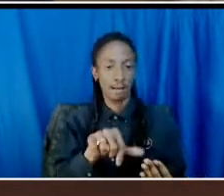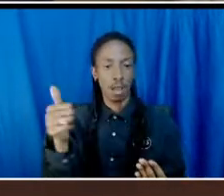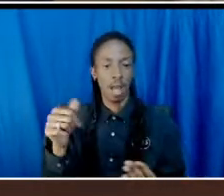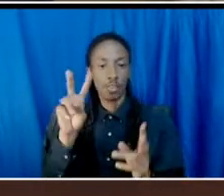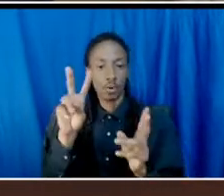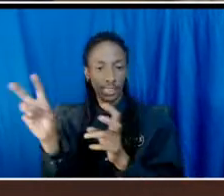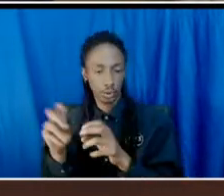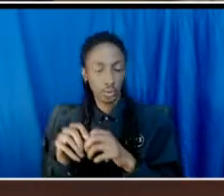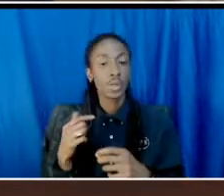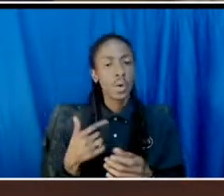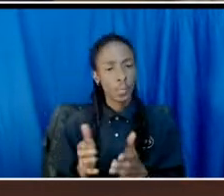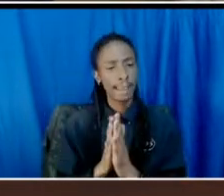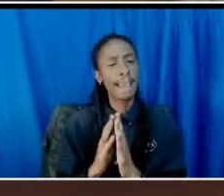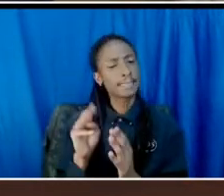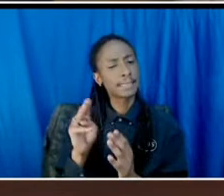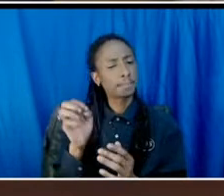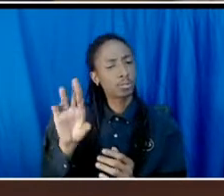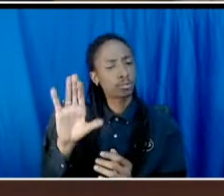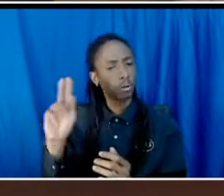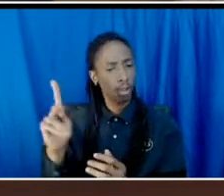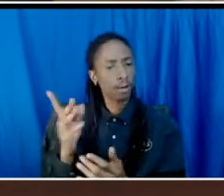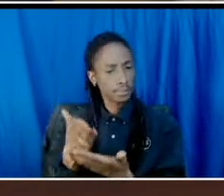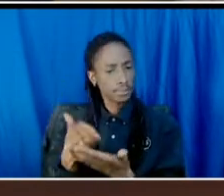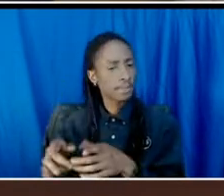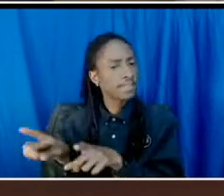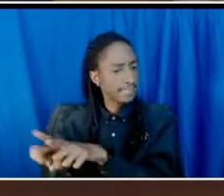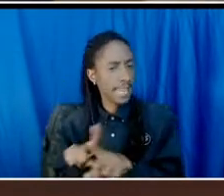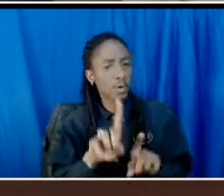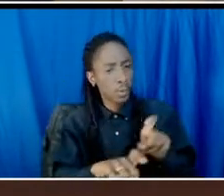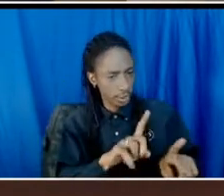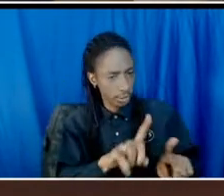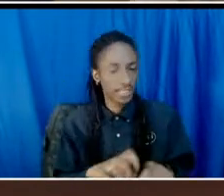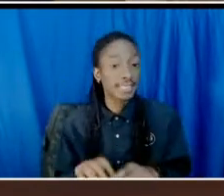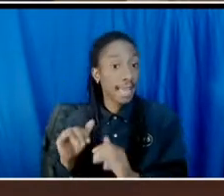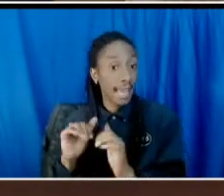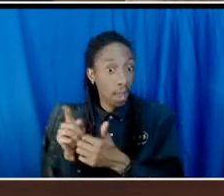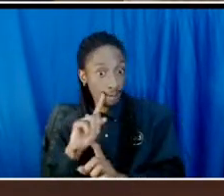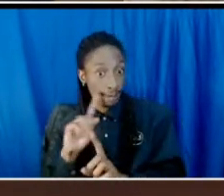some of the same questions that we've asked you, and here's how he answered.